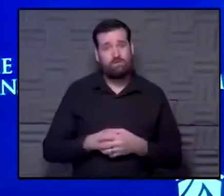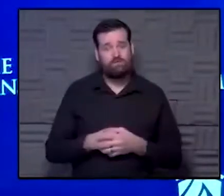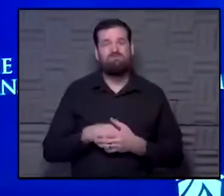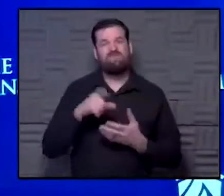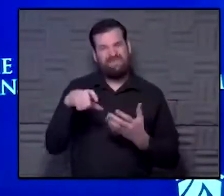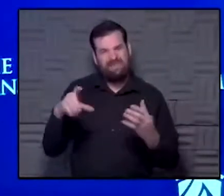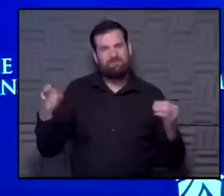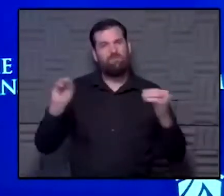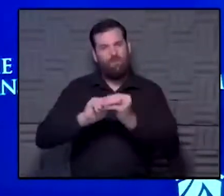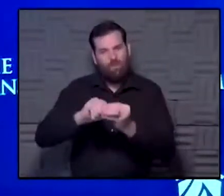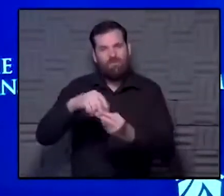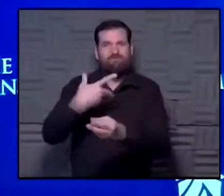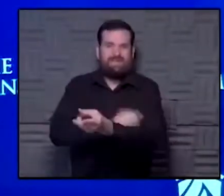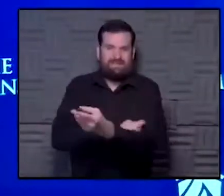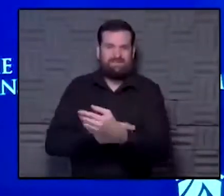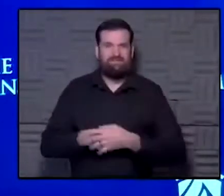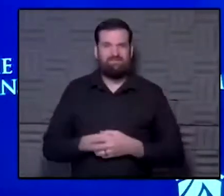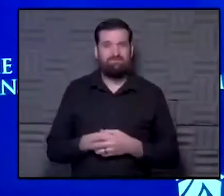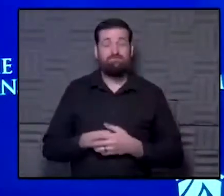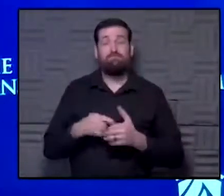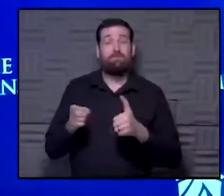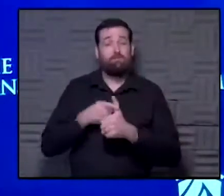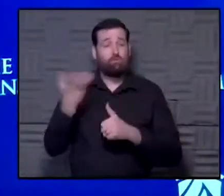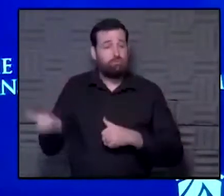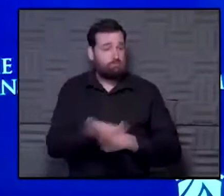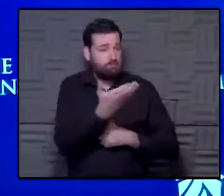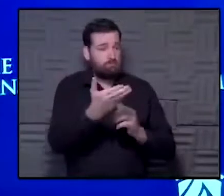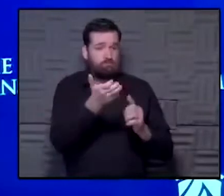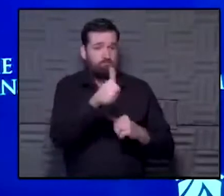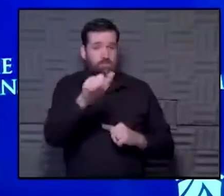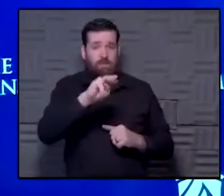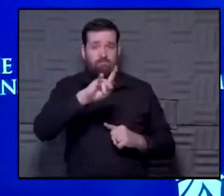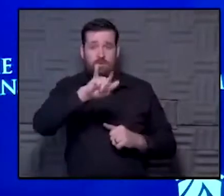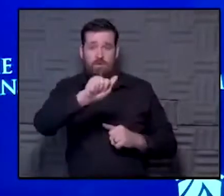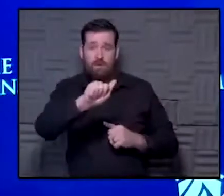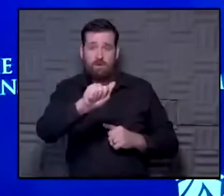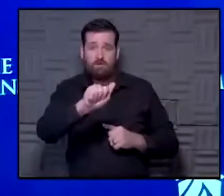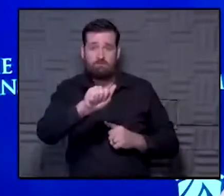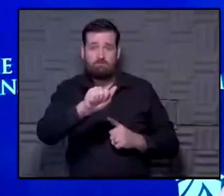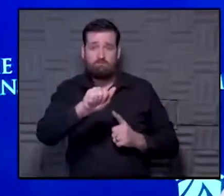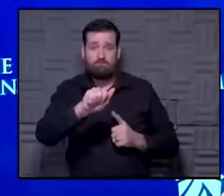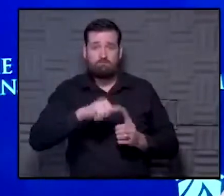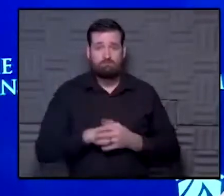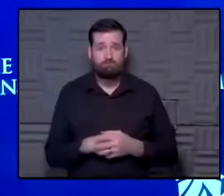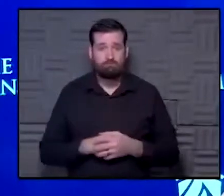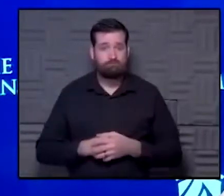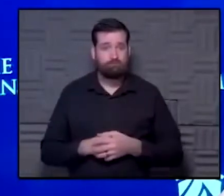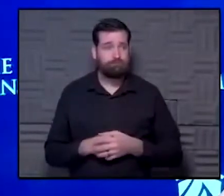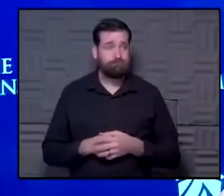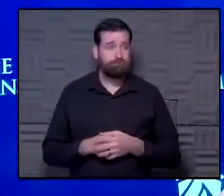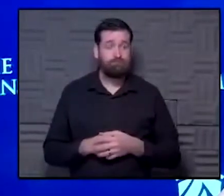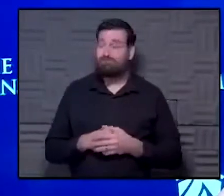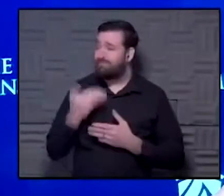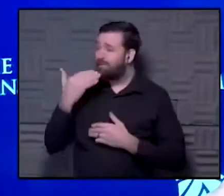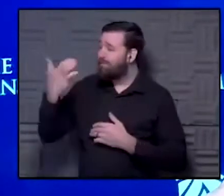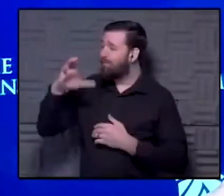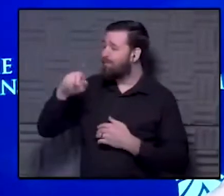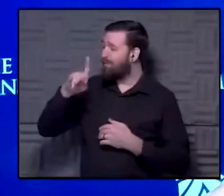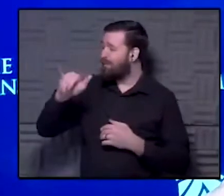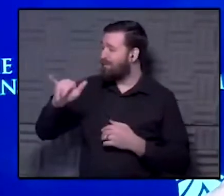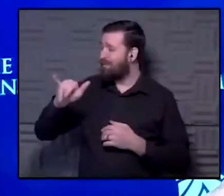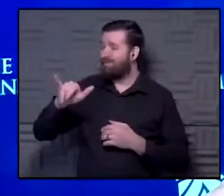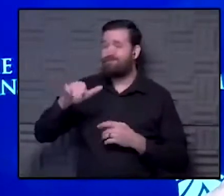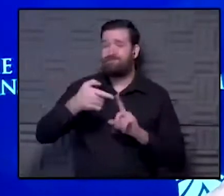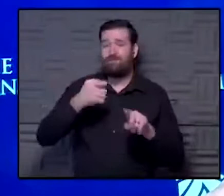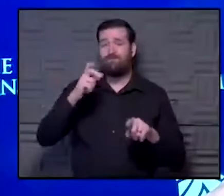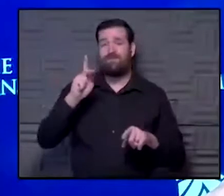get more vaccine. Well, let's first see if there are reporter questions out there before we get into our conversation today. Good morning, Cody Holyoke from KMBC